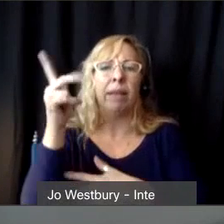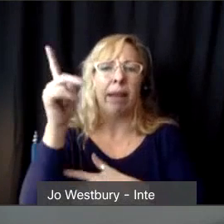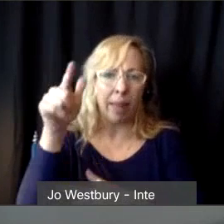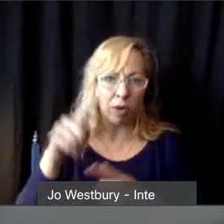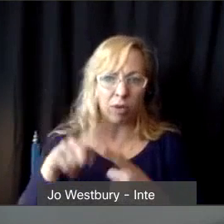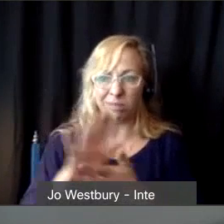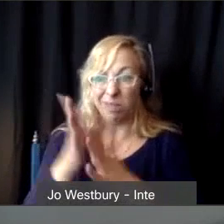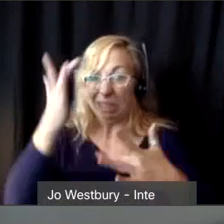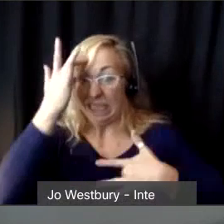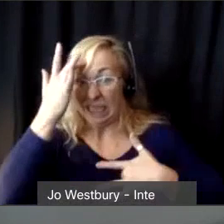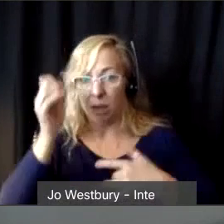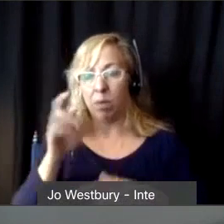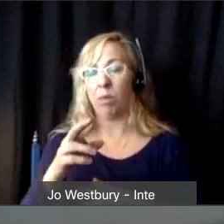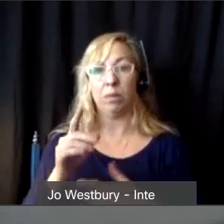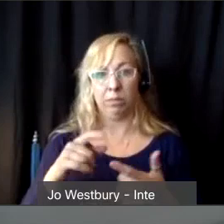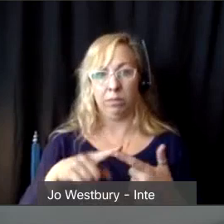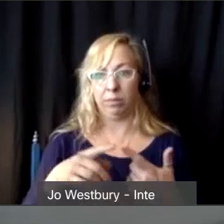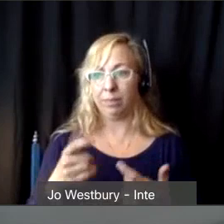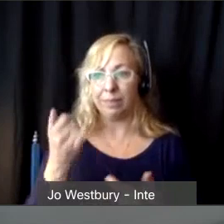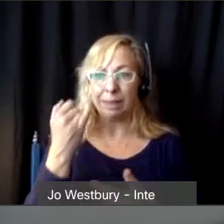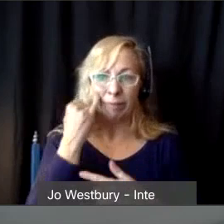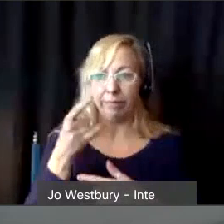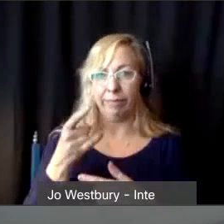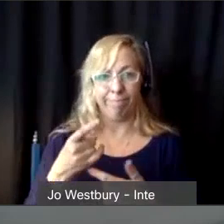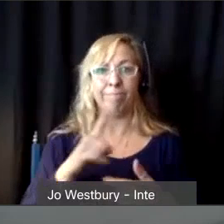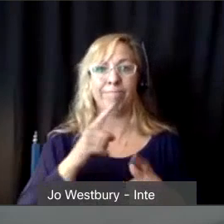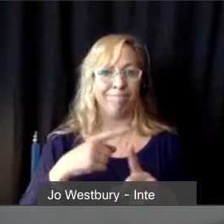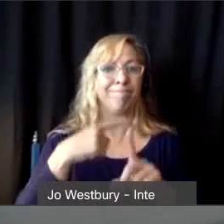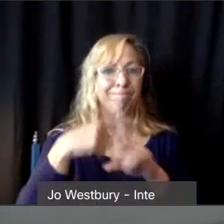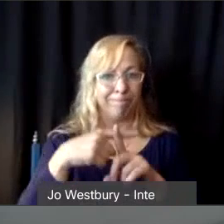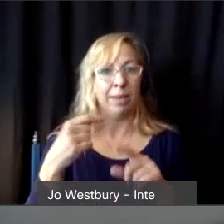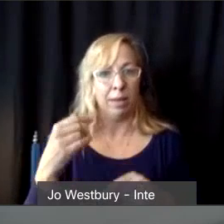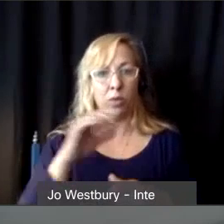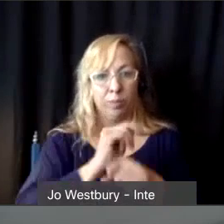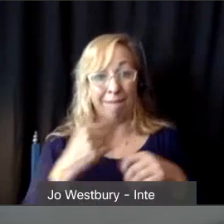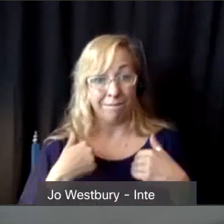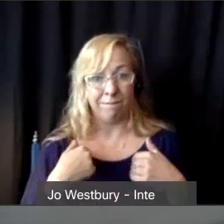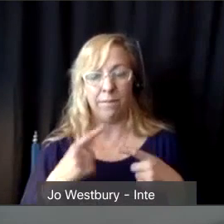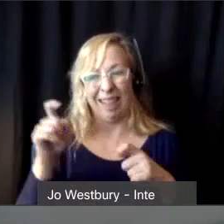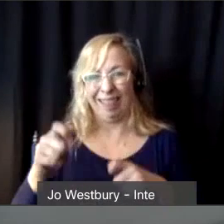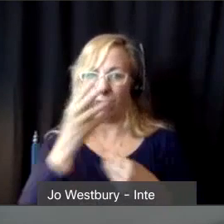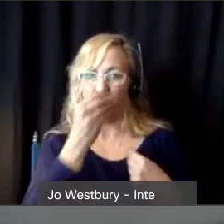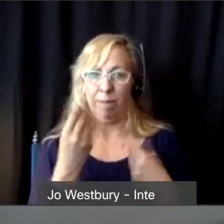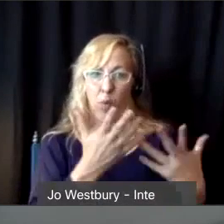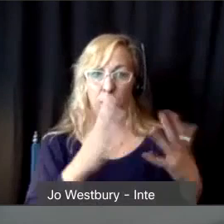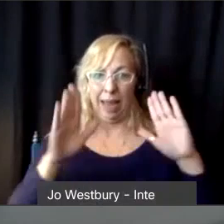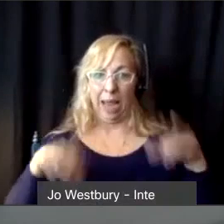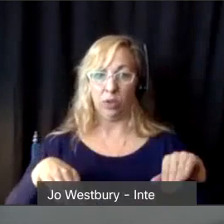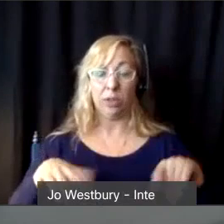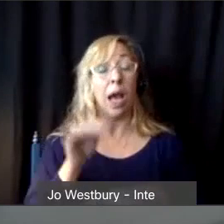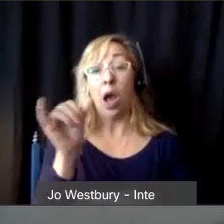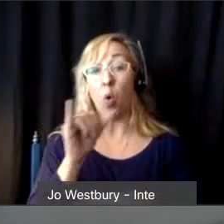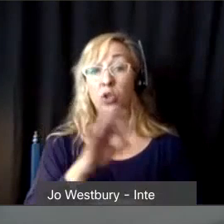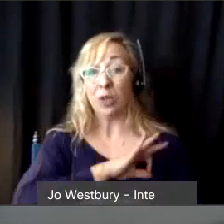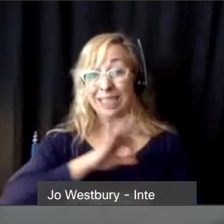positive for COVID within 14 days of their visit. And staff should also notify any visitors of any